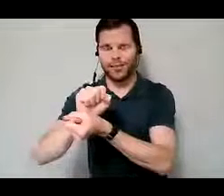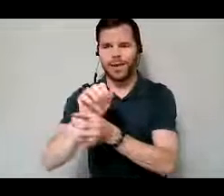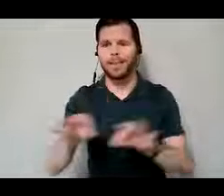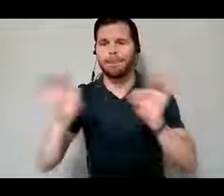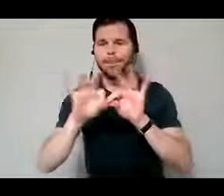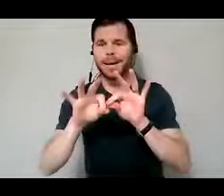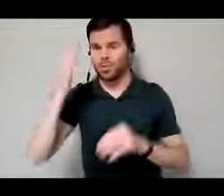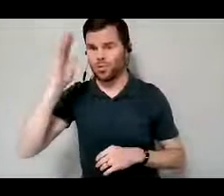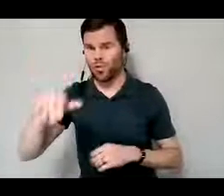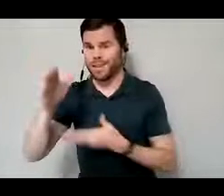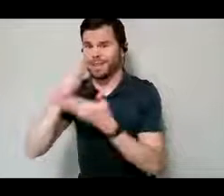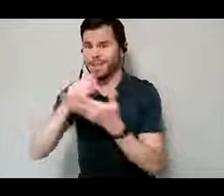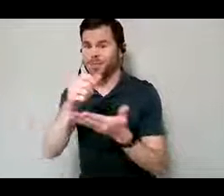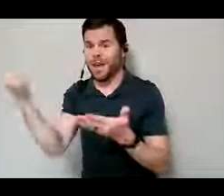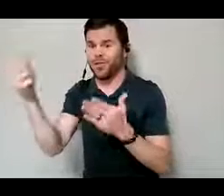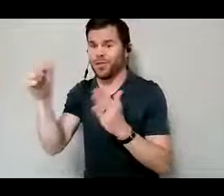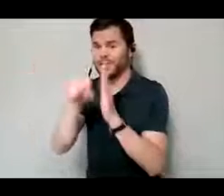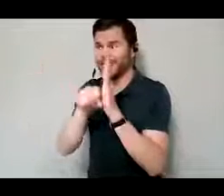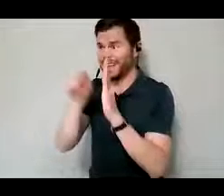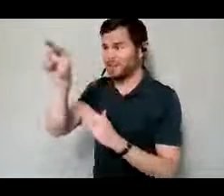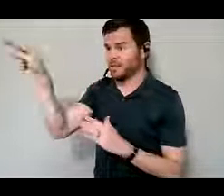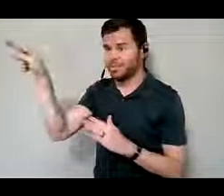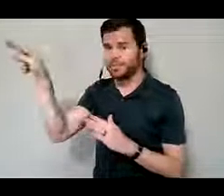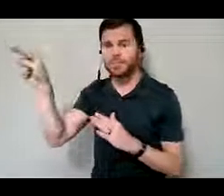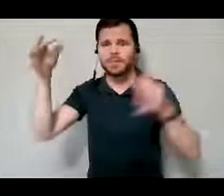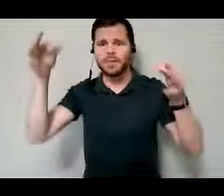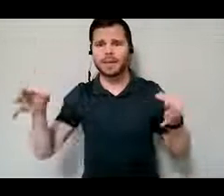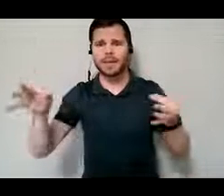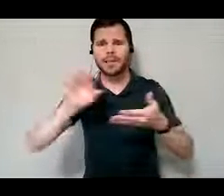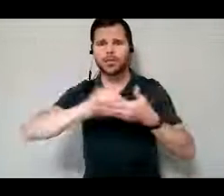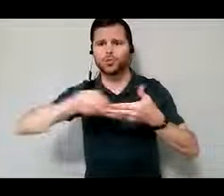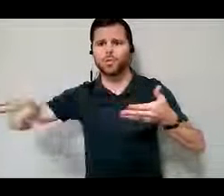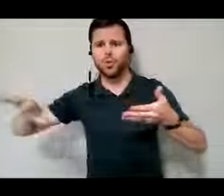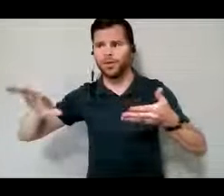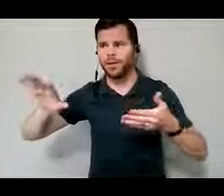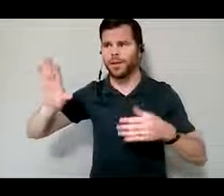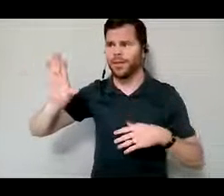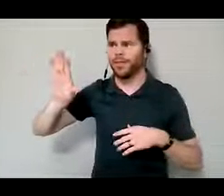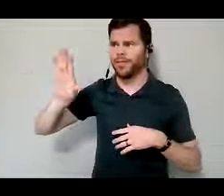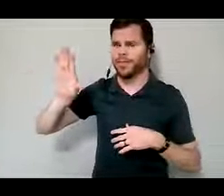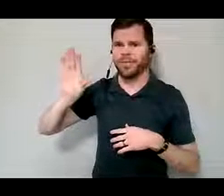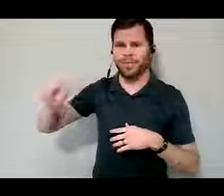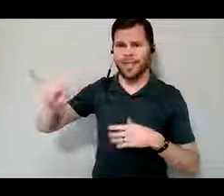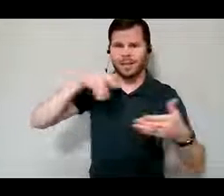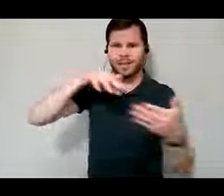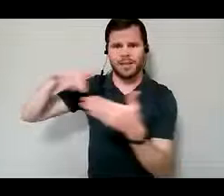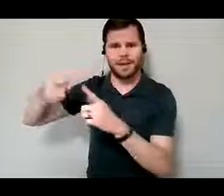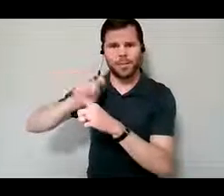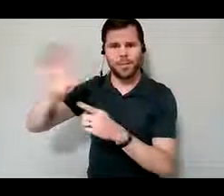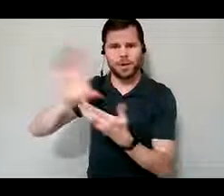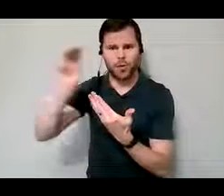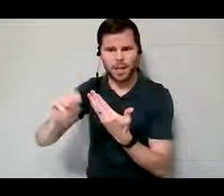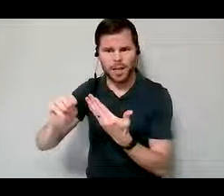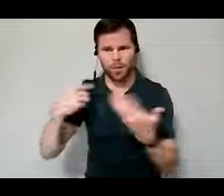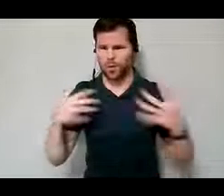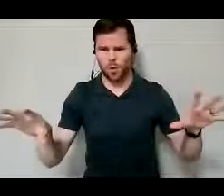out slavery from their curriculum, which we definitely feel is a big error. You don't want to erase history, you want to learn from it, of